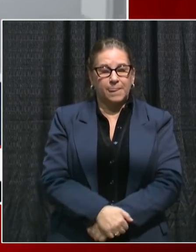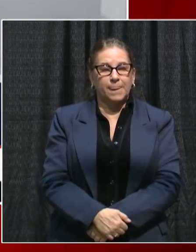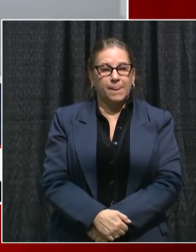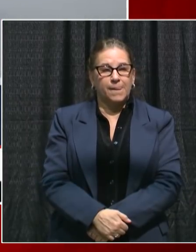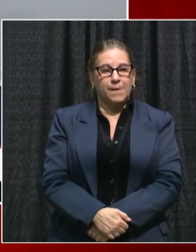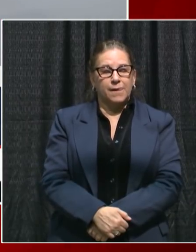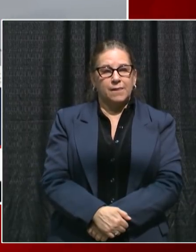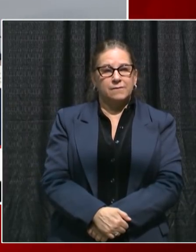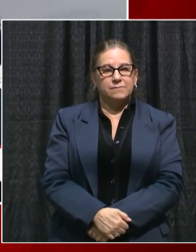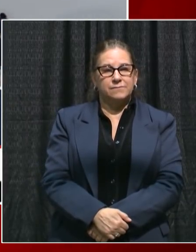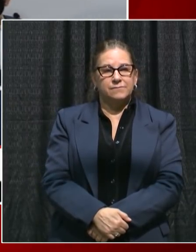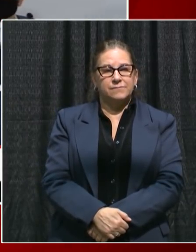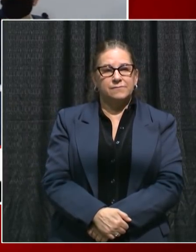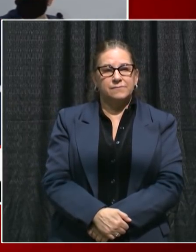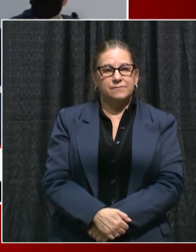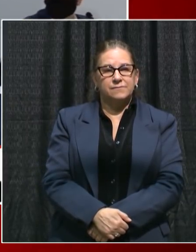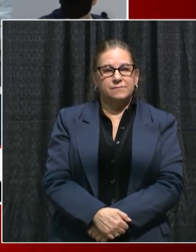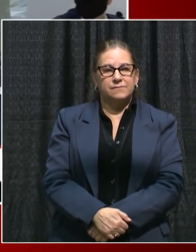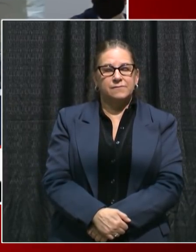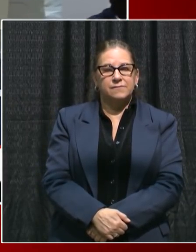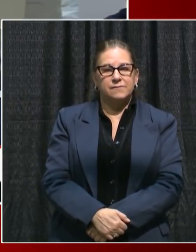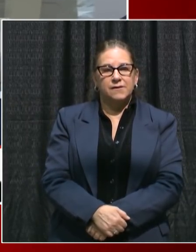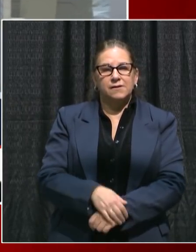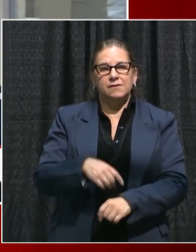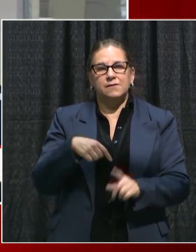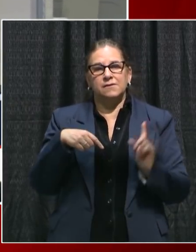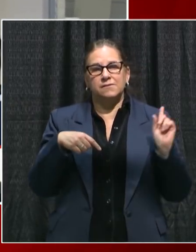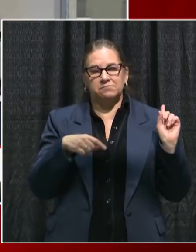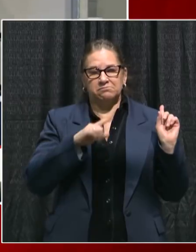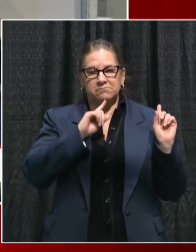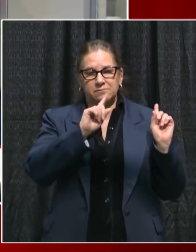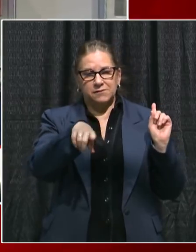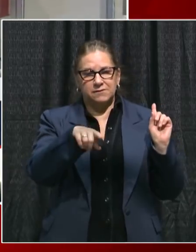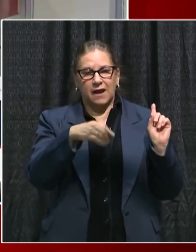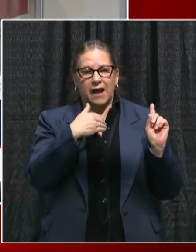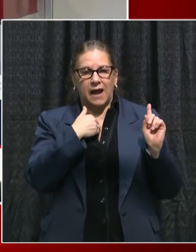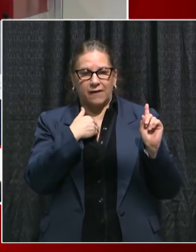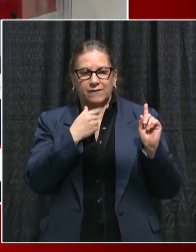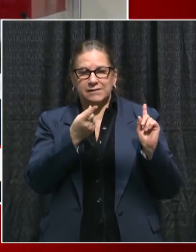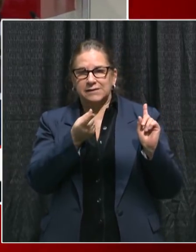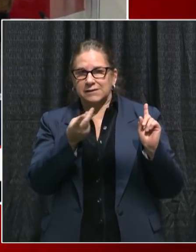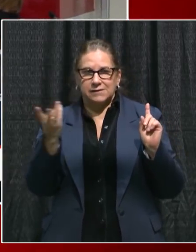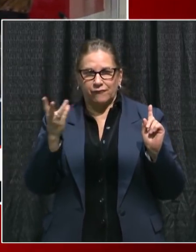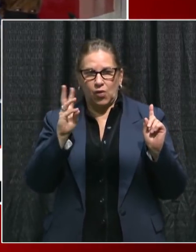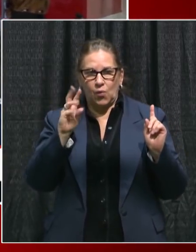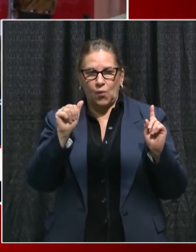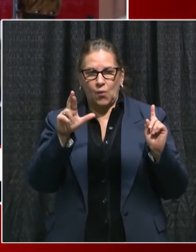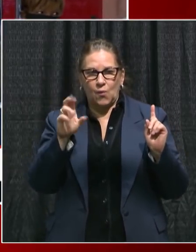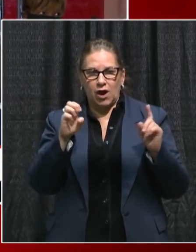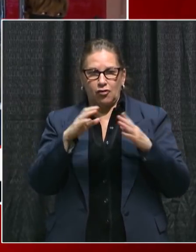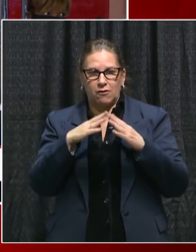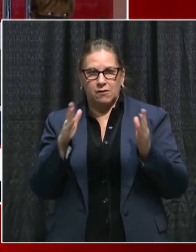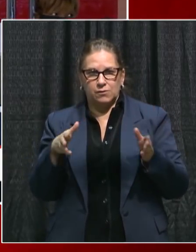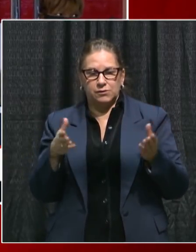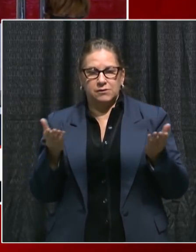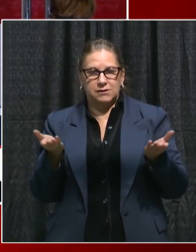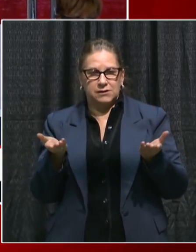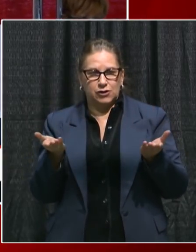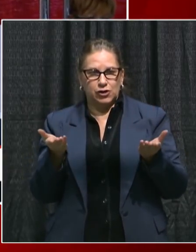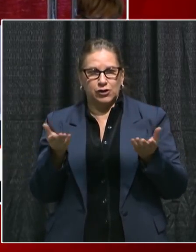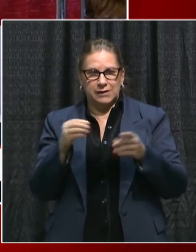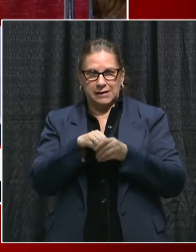So we have several warehouses in the city that's supplying the response to COVID throughout the